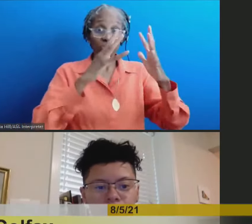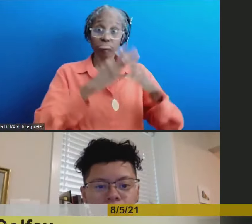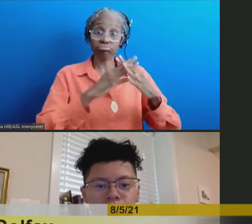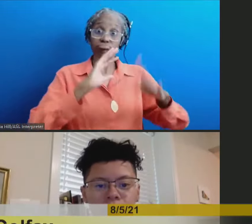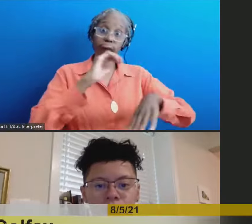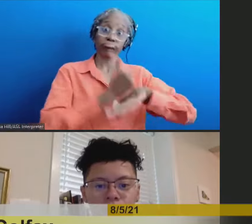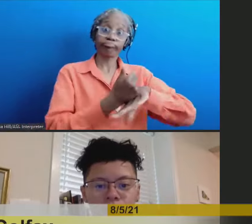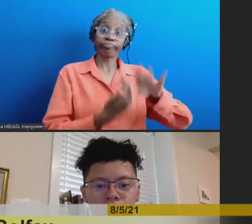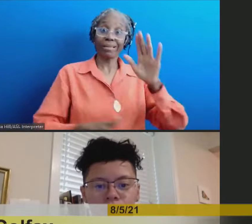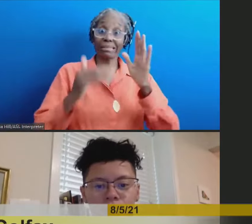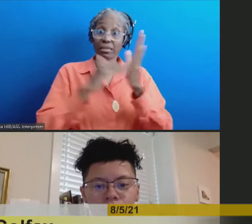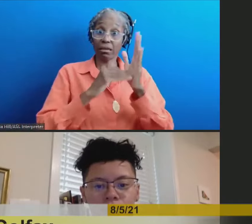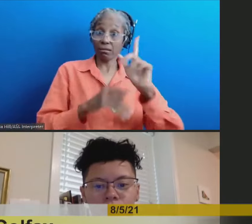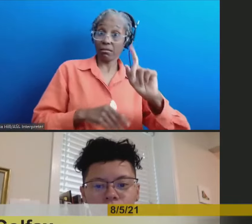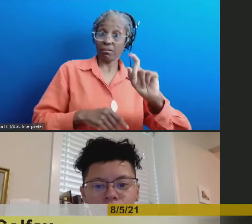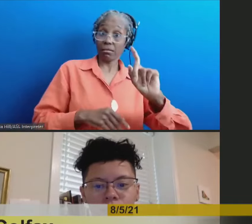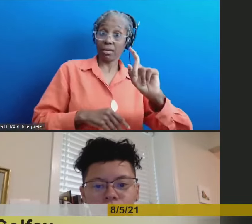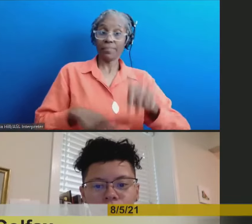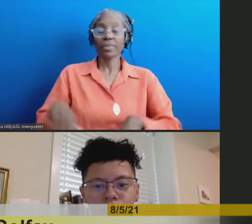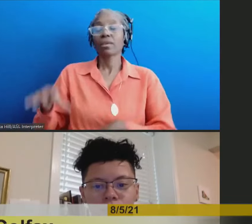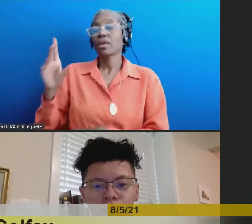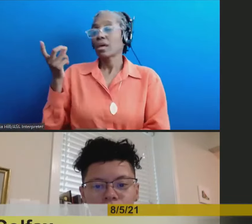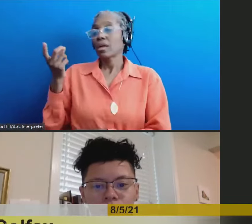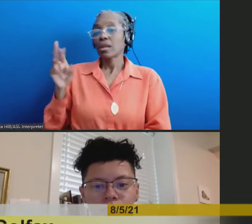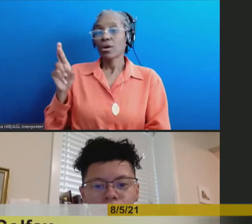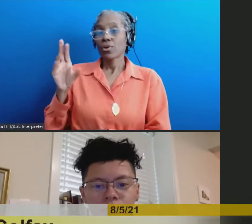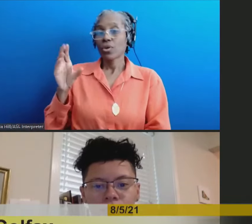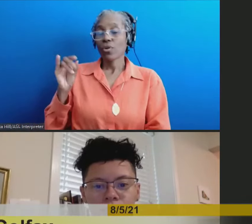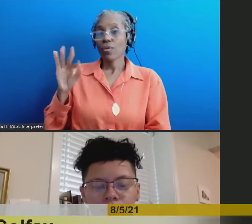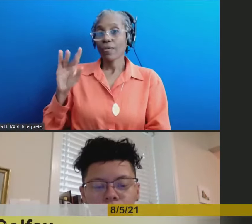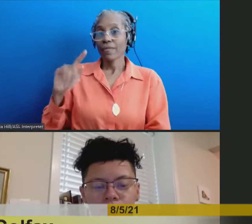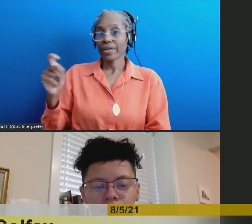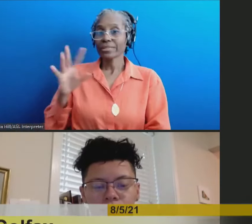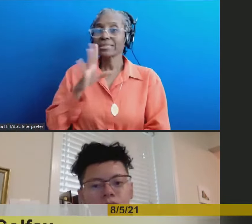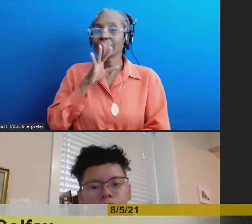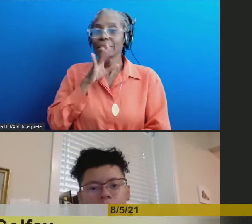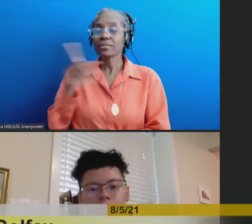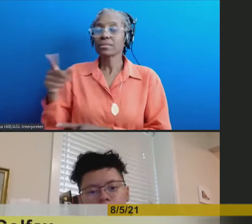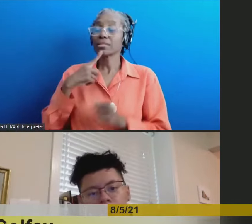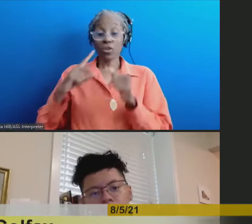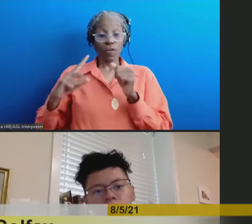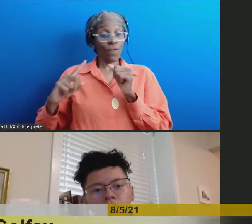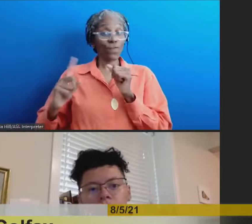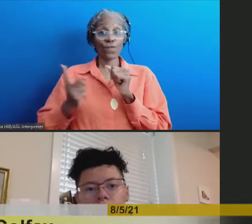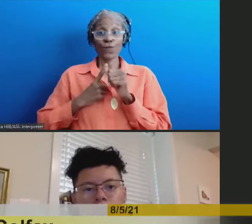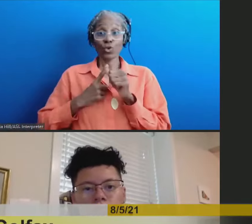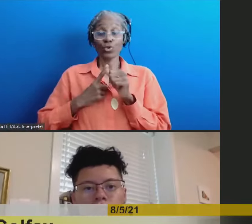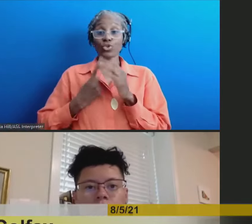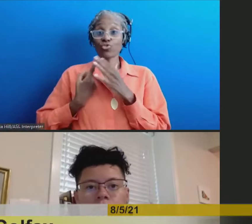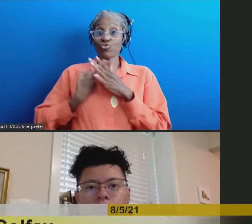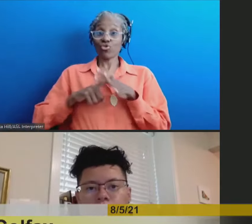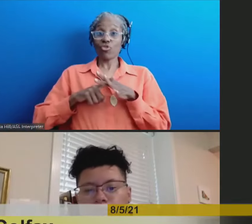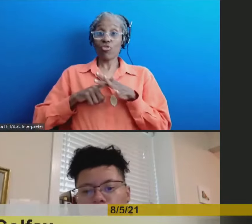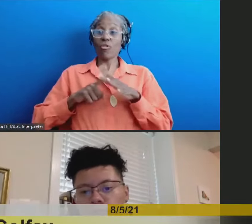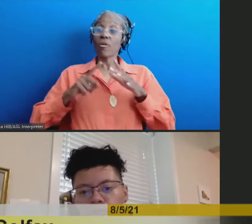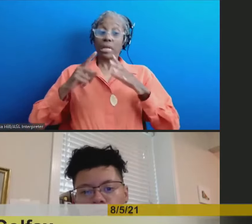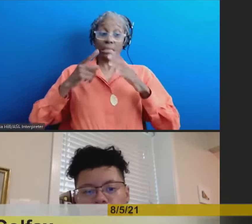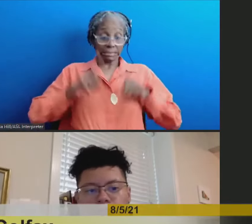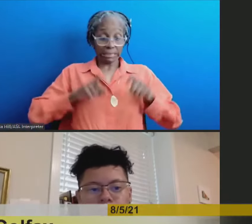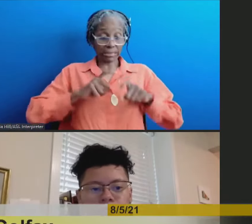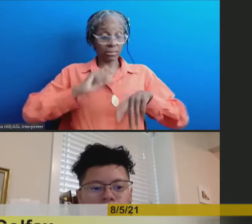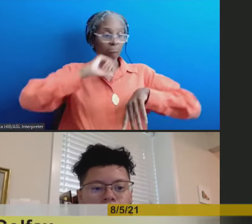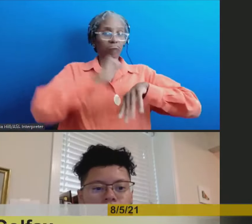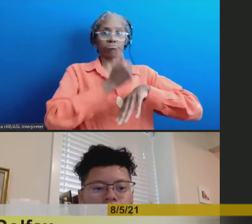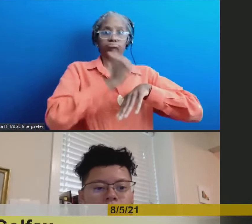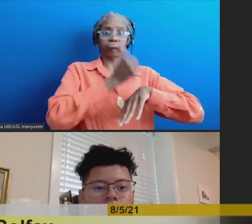testing dramatically in the first three waves of this pandemic. And right now we continue to